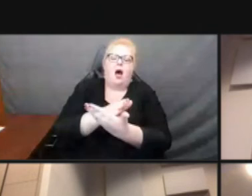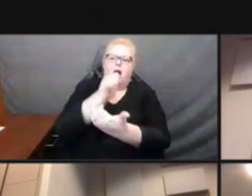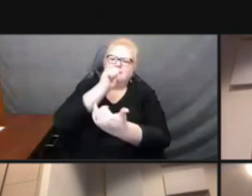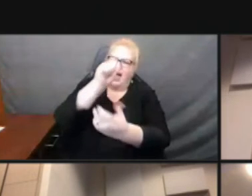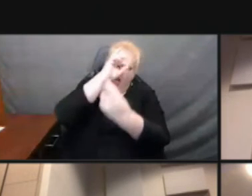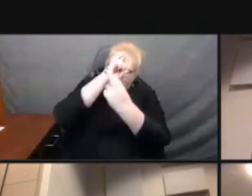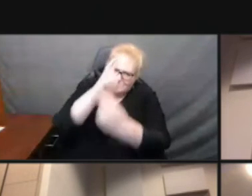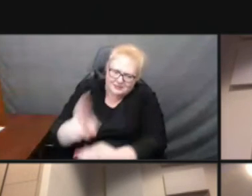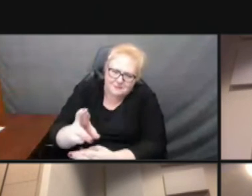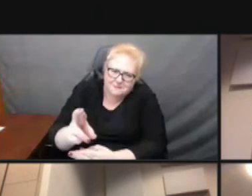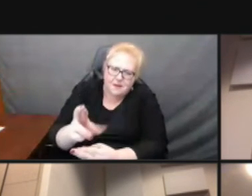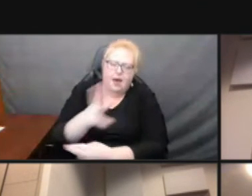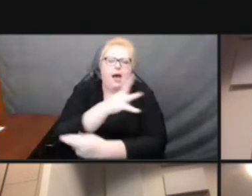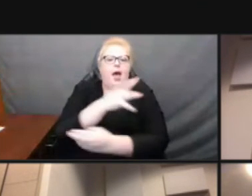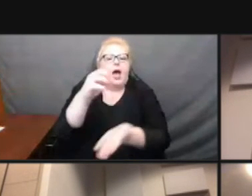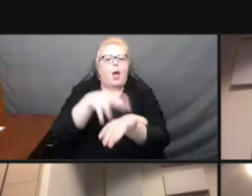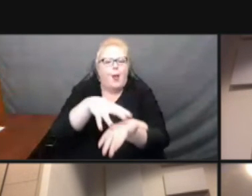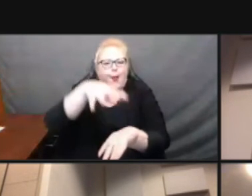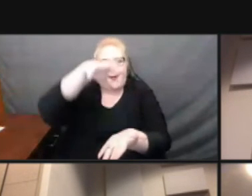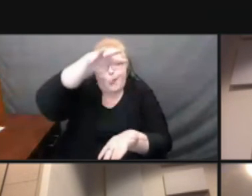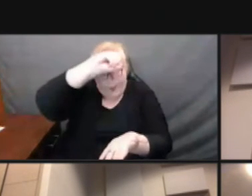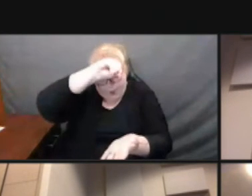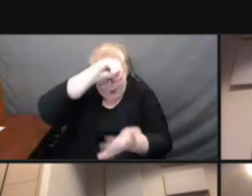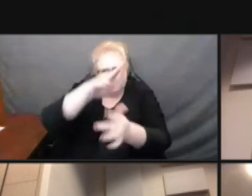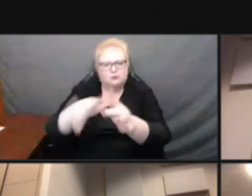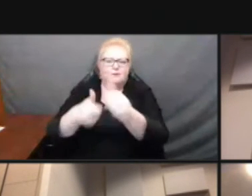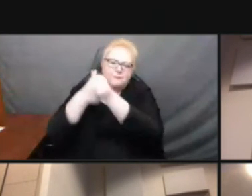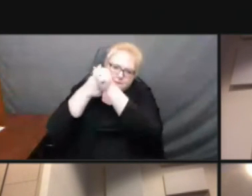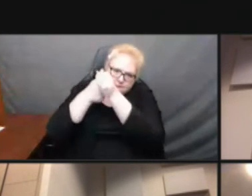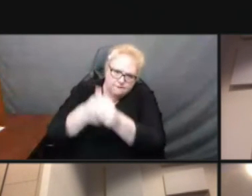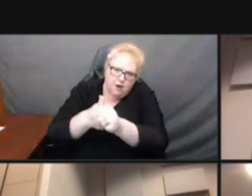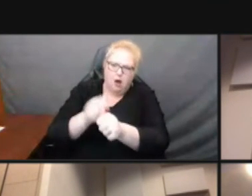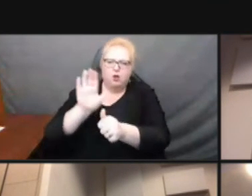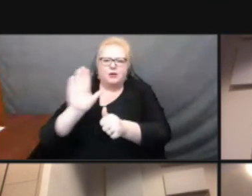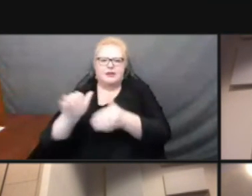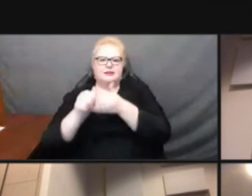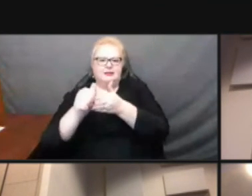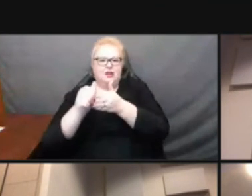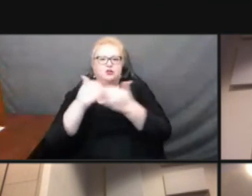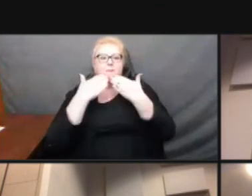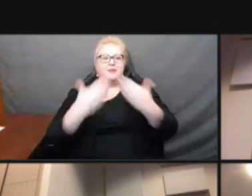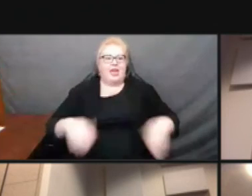and learn to follow his leadership. Thank you very much.